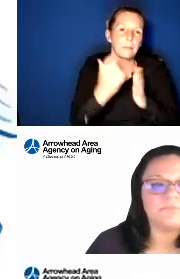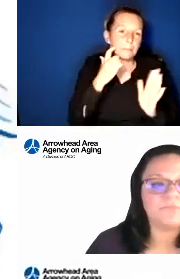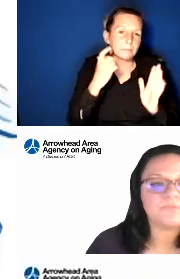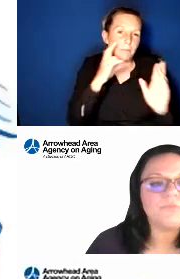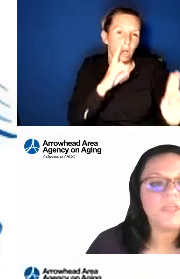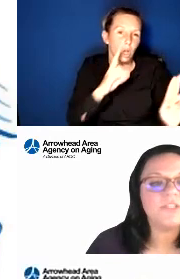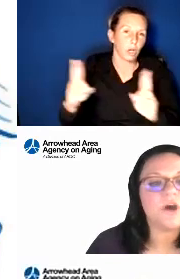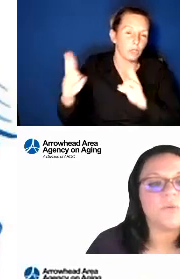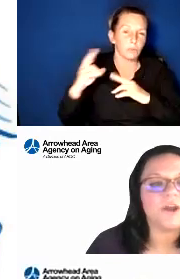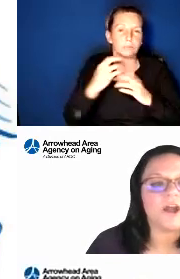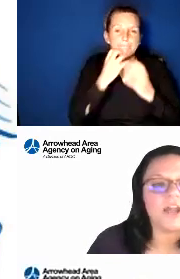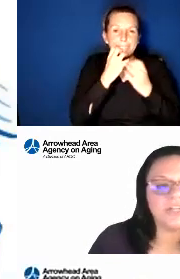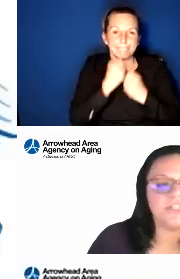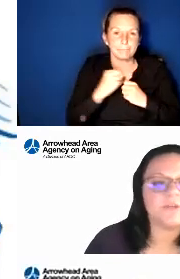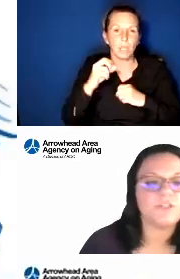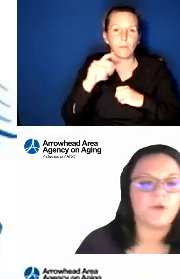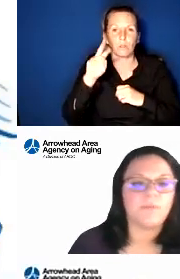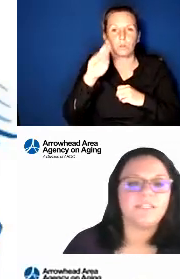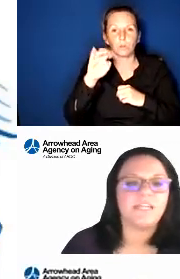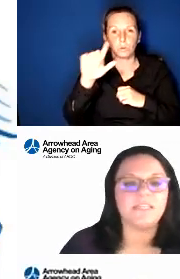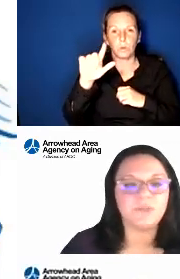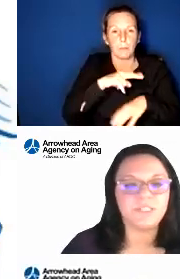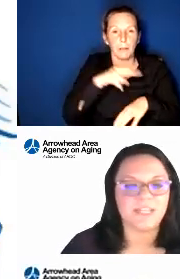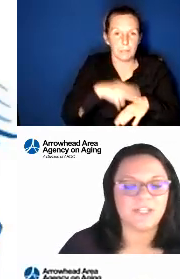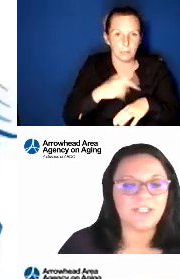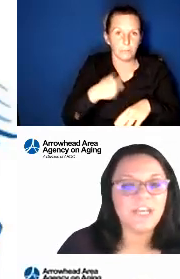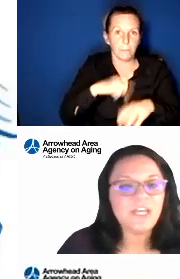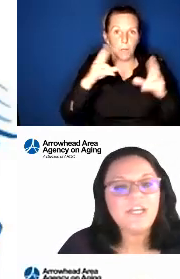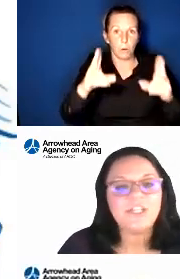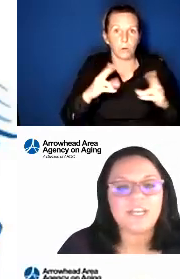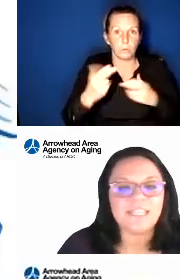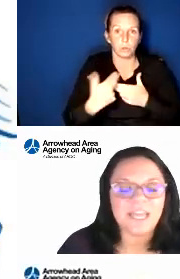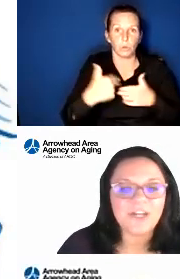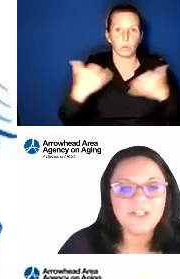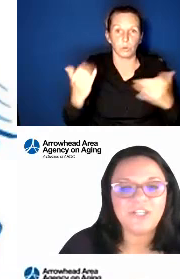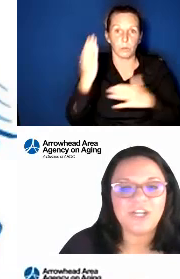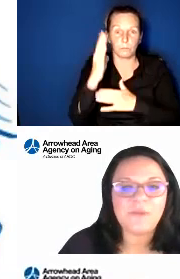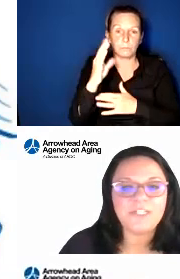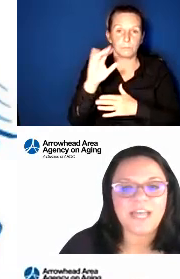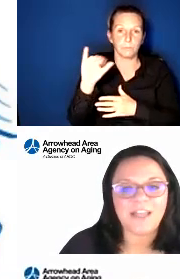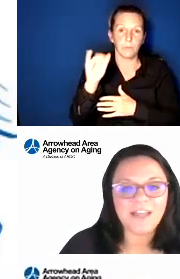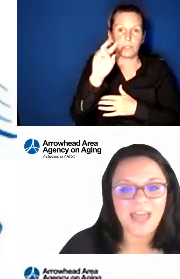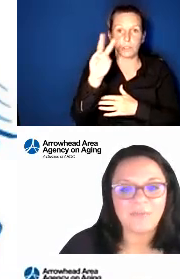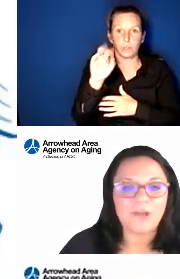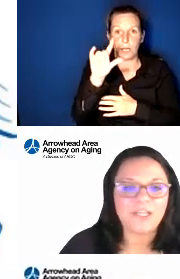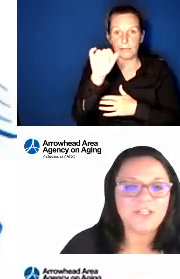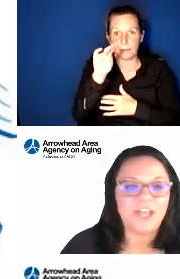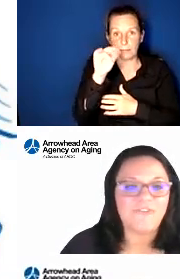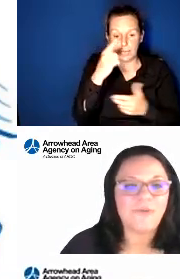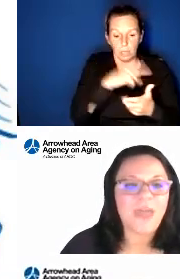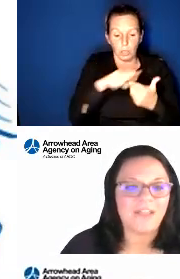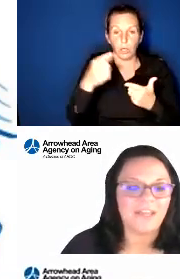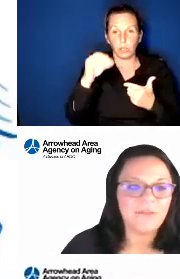nations. So we are honored to be joined by today's presenters, Jess Langer, Gina Marcella, and